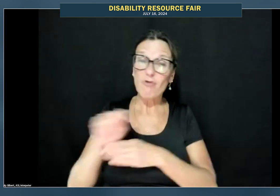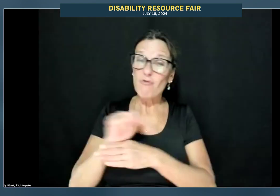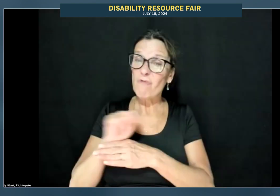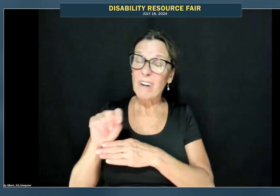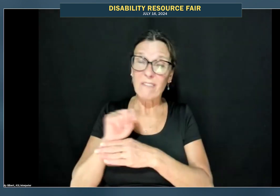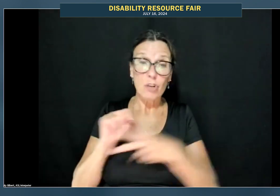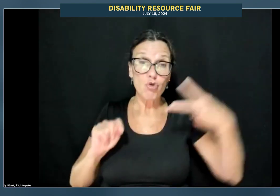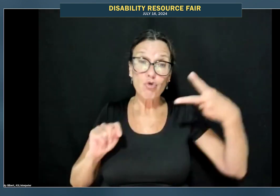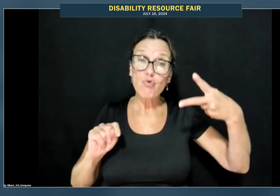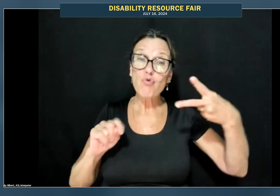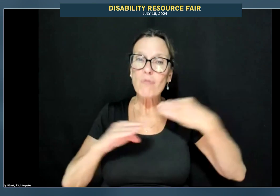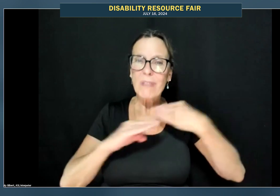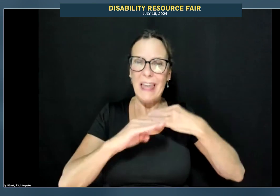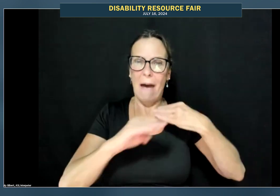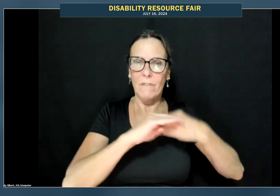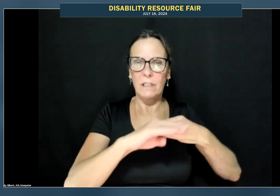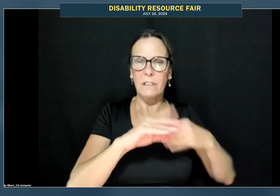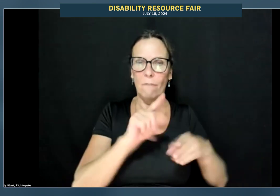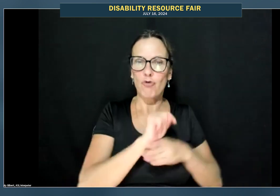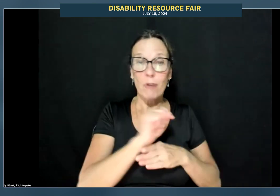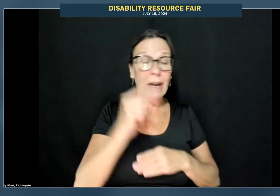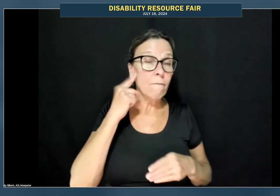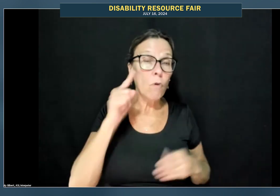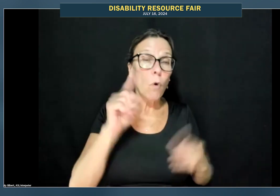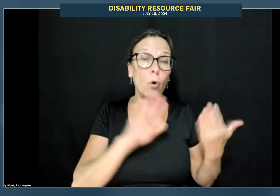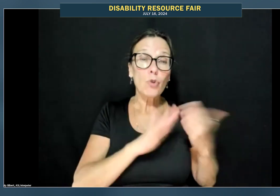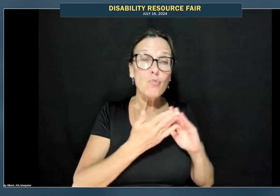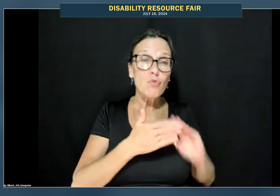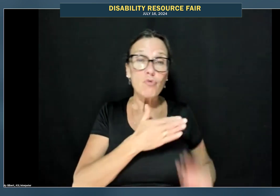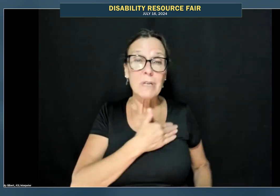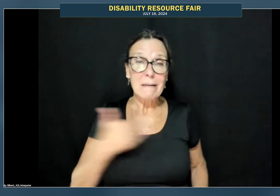training for community members.